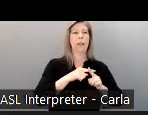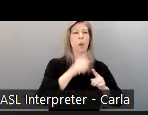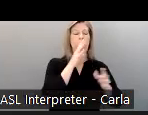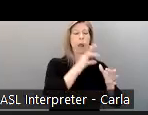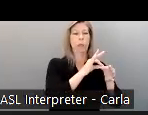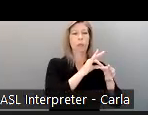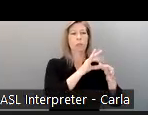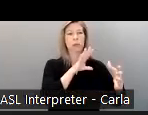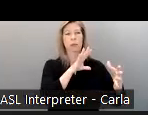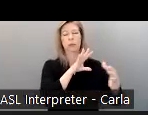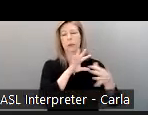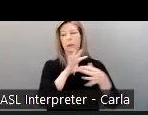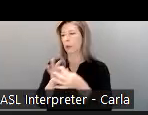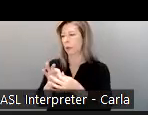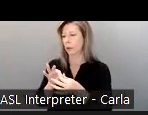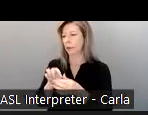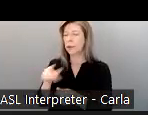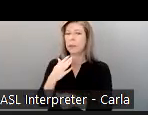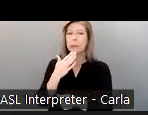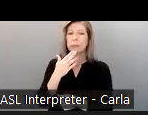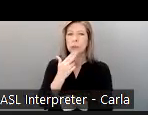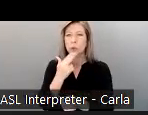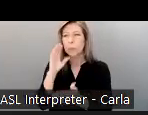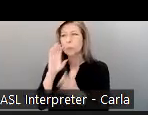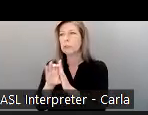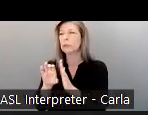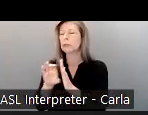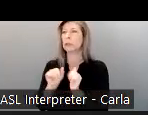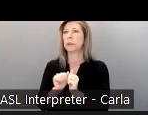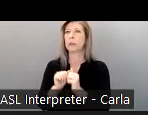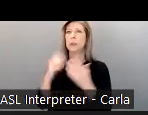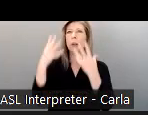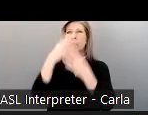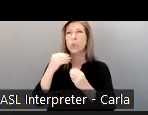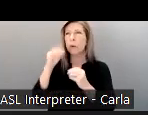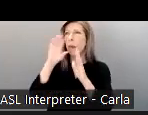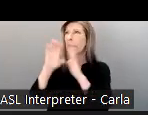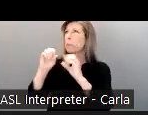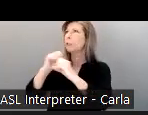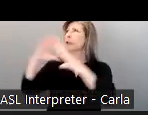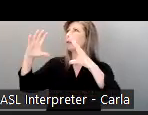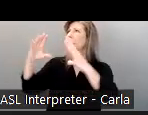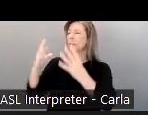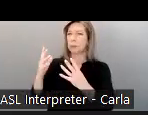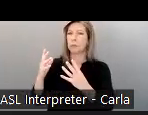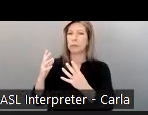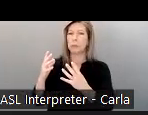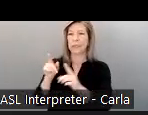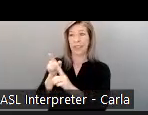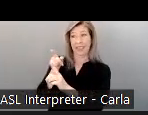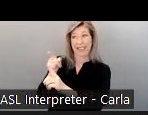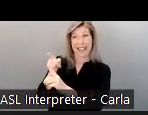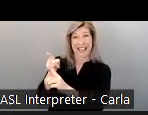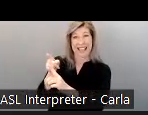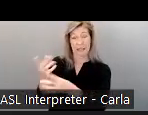at beautiful images. And I really encourage you to let these images